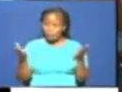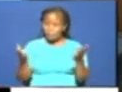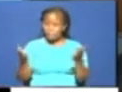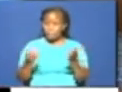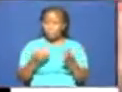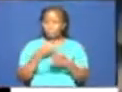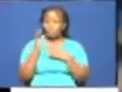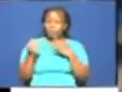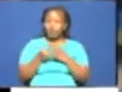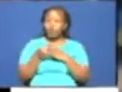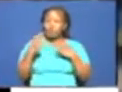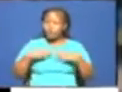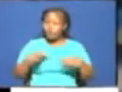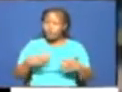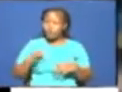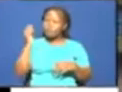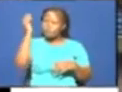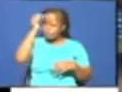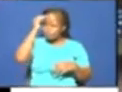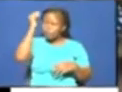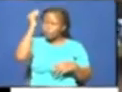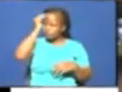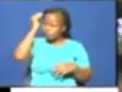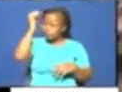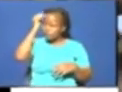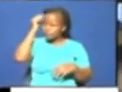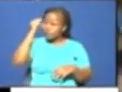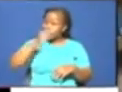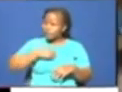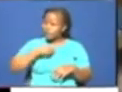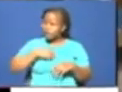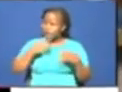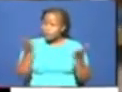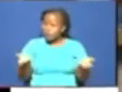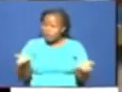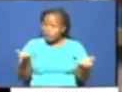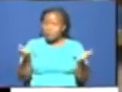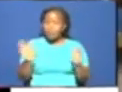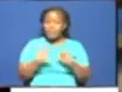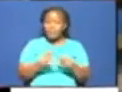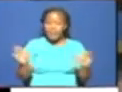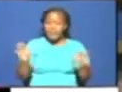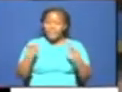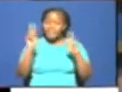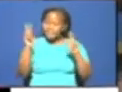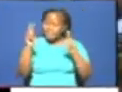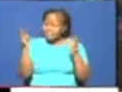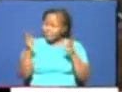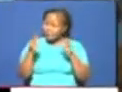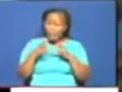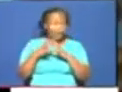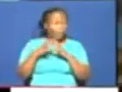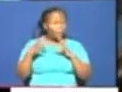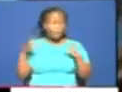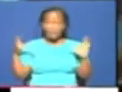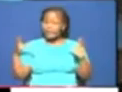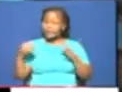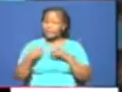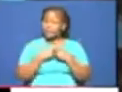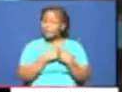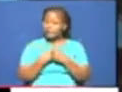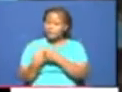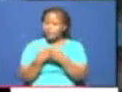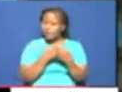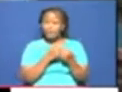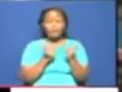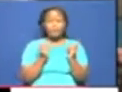Wananchi reminded me that land issues remain a subject of pain.